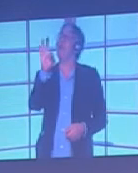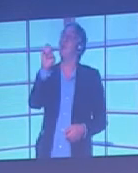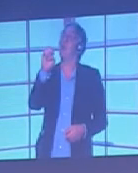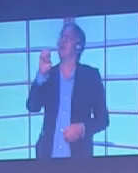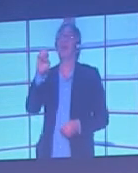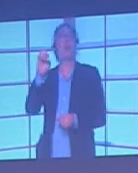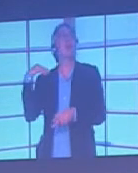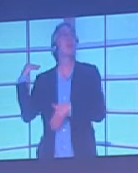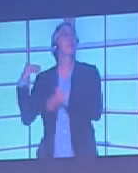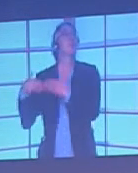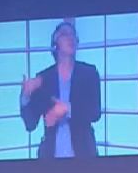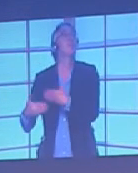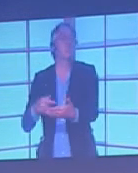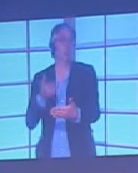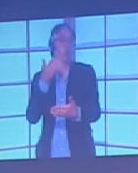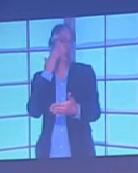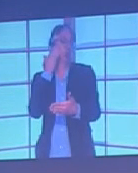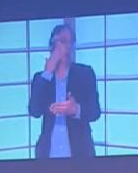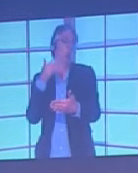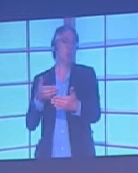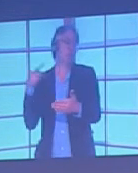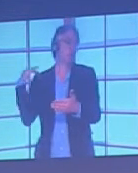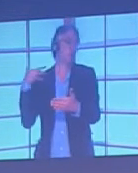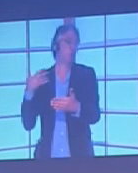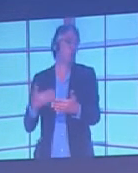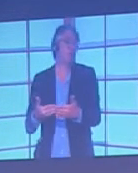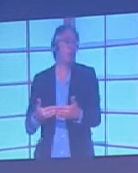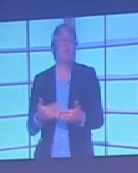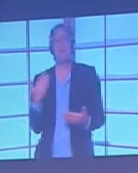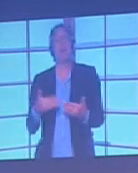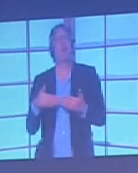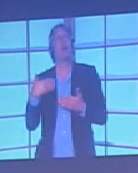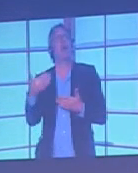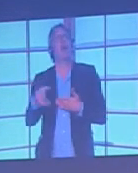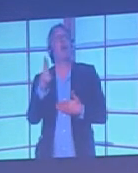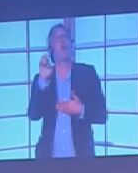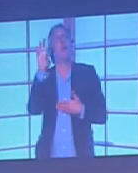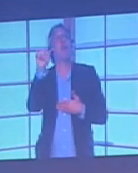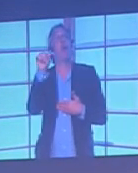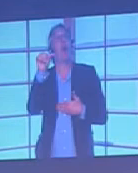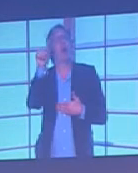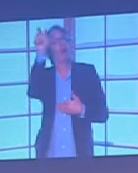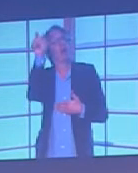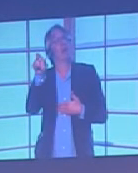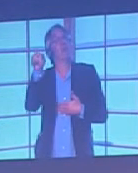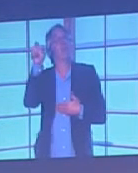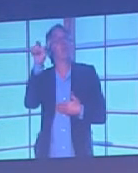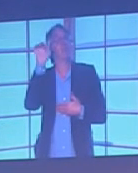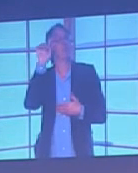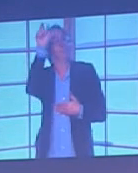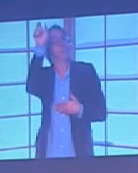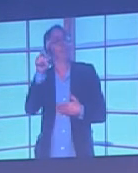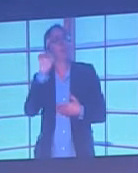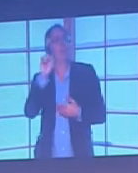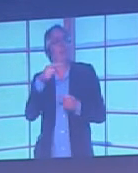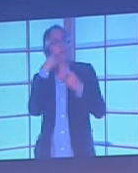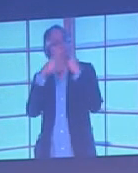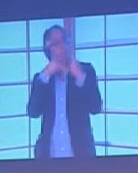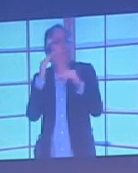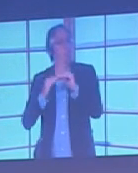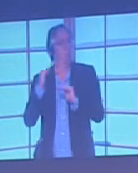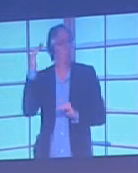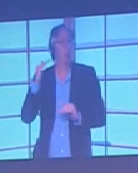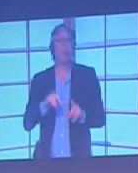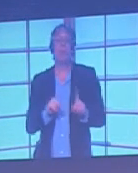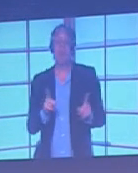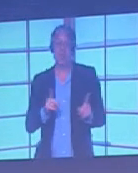journey, and I think later on Patrick from UEFA will share some of that journey with you. But what I would like to remind everybody is that at our